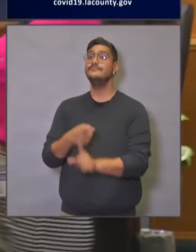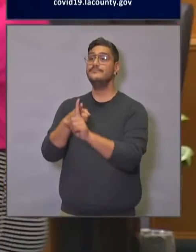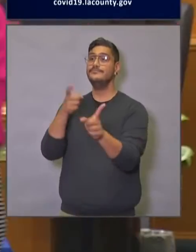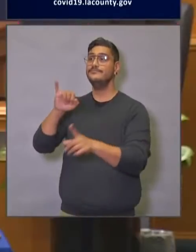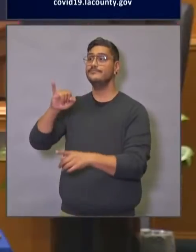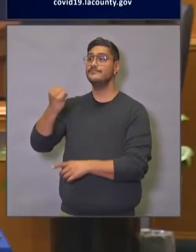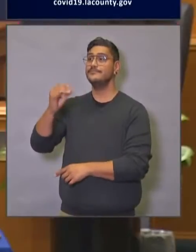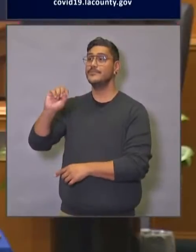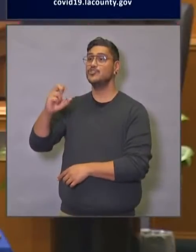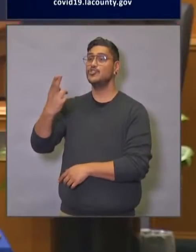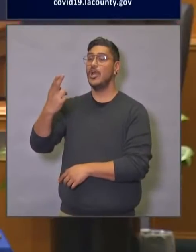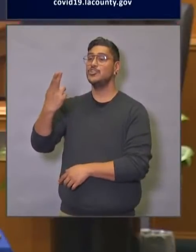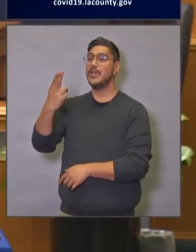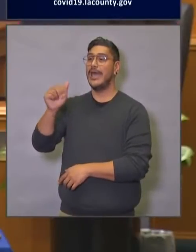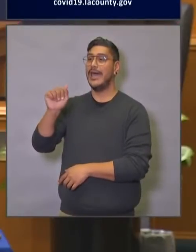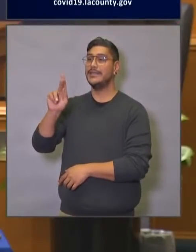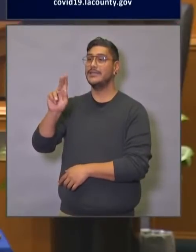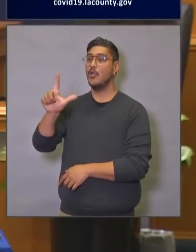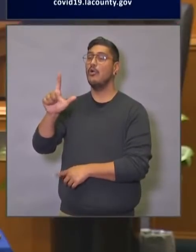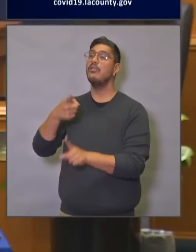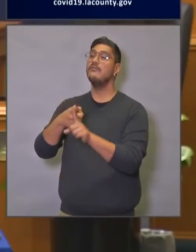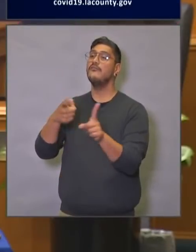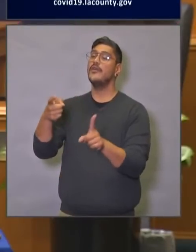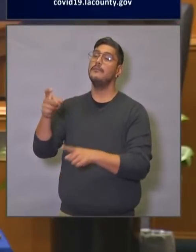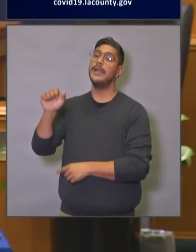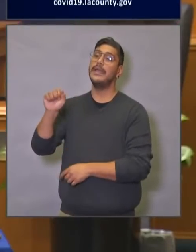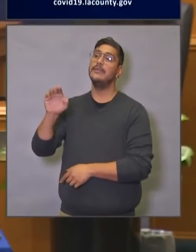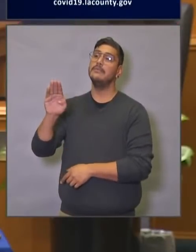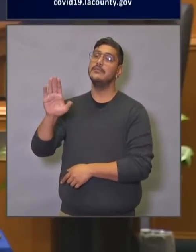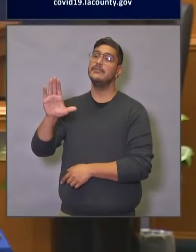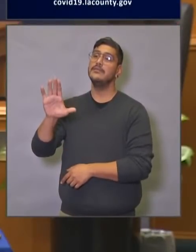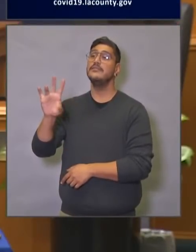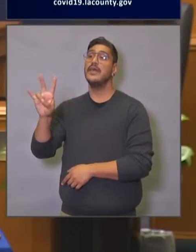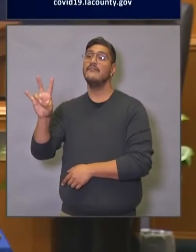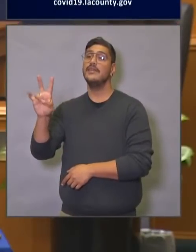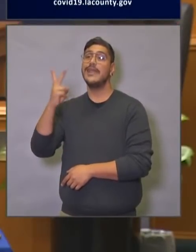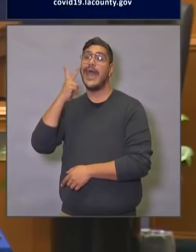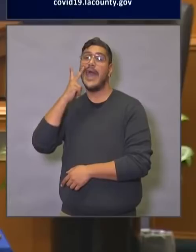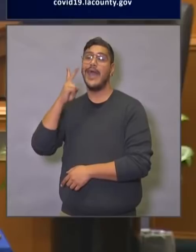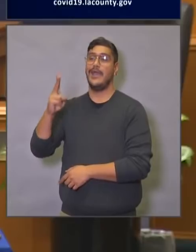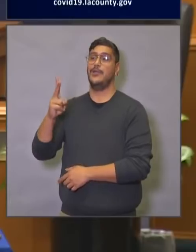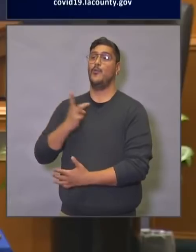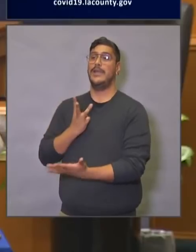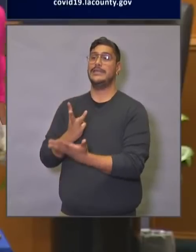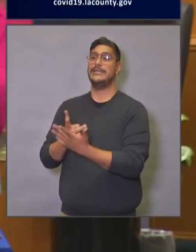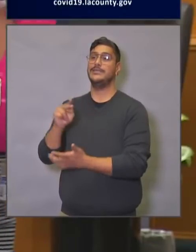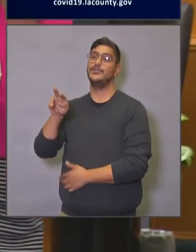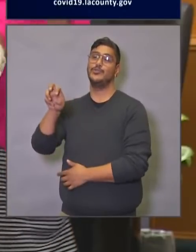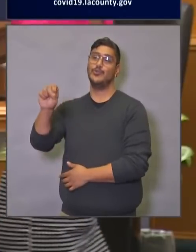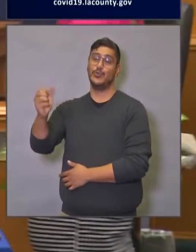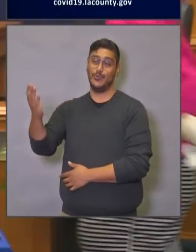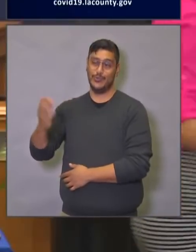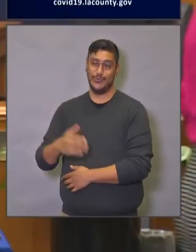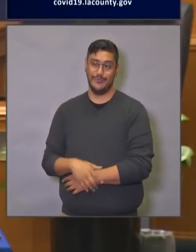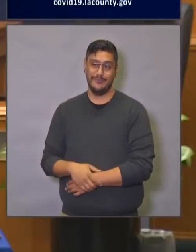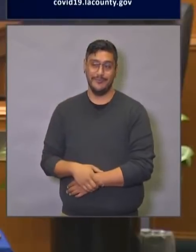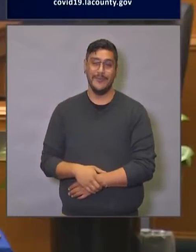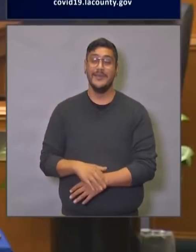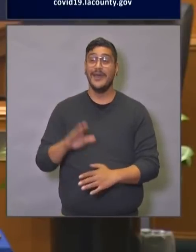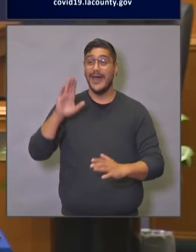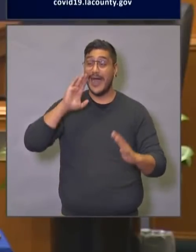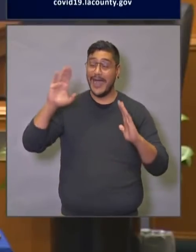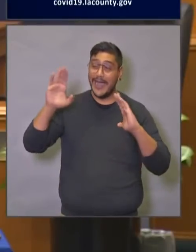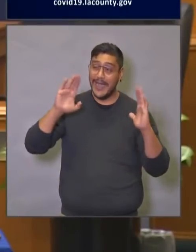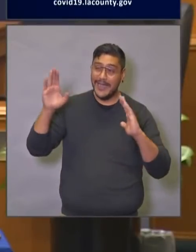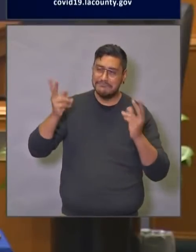Josh Haskell with ABC 7 Eyewitness News. Please go ahead. Hey, Dr. Daly and Dr. Ferrer, a question